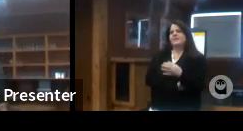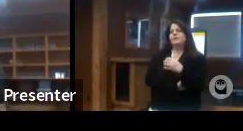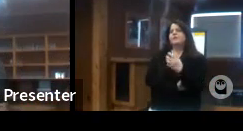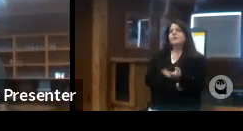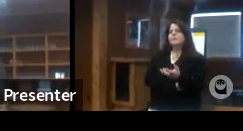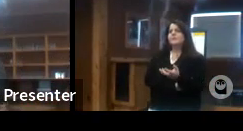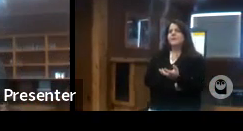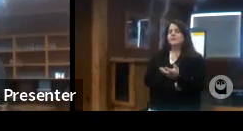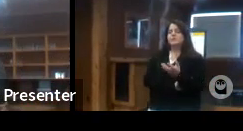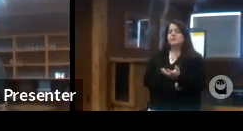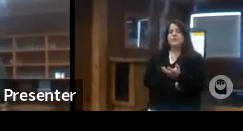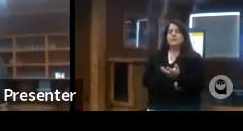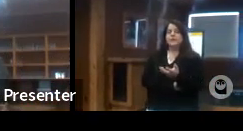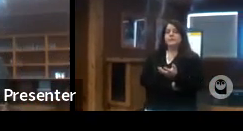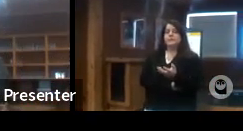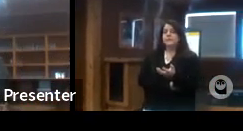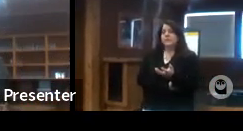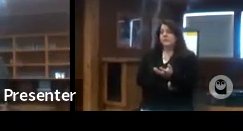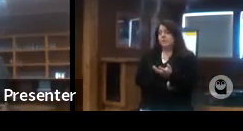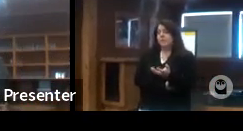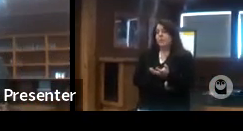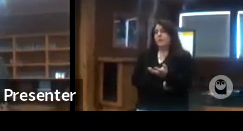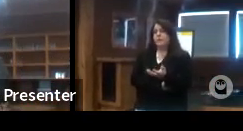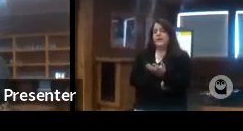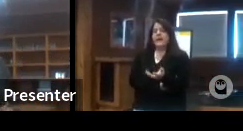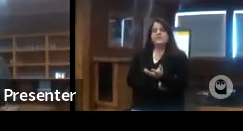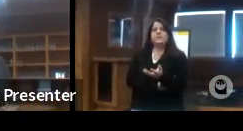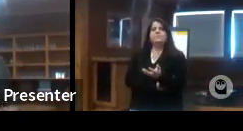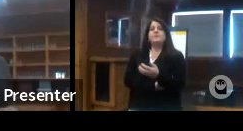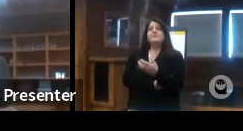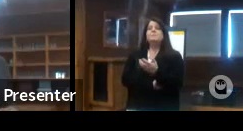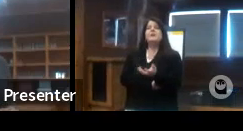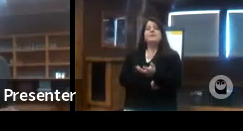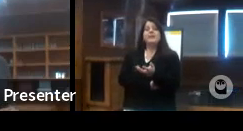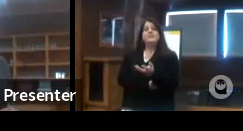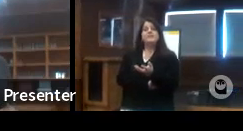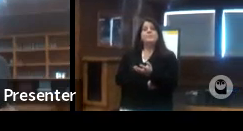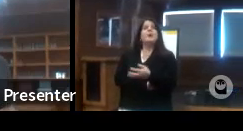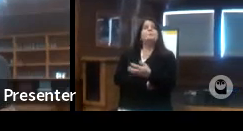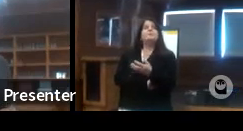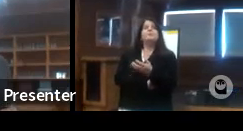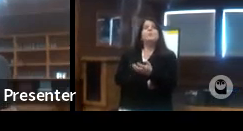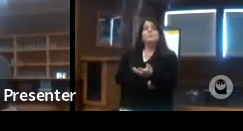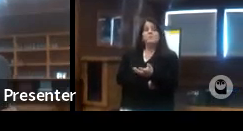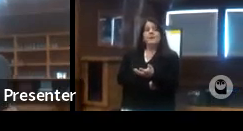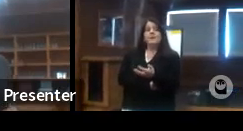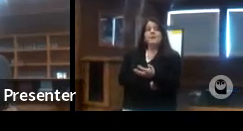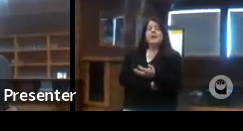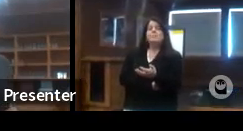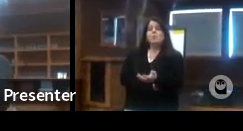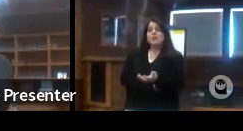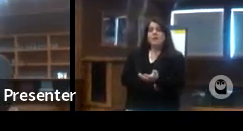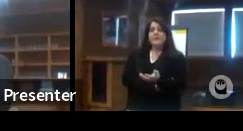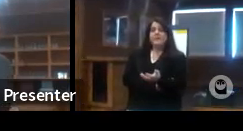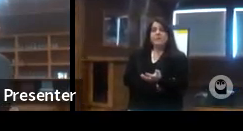right? So if you come up with an answer and you think it's a good answer, and no doubt it probably will be a good answer, but if there's a better answer that will help you feel more